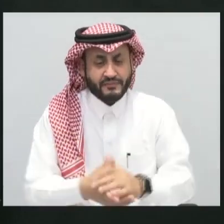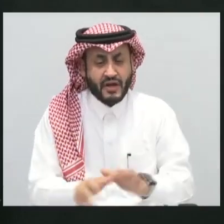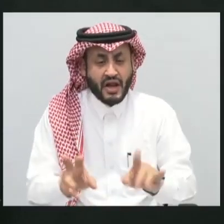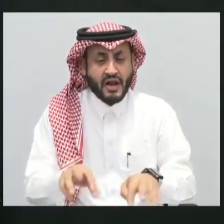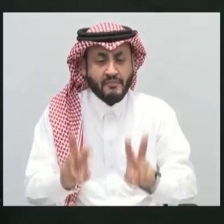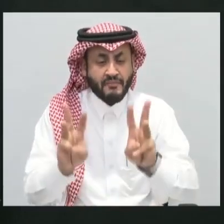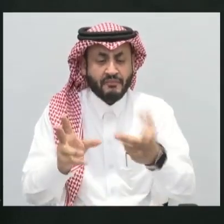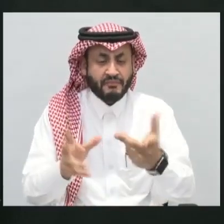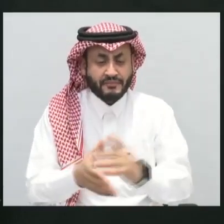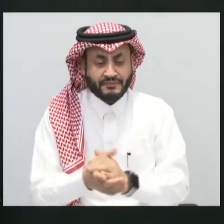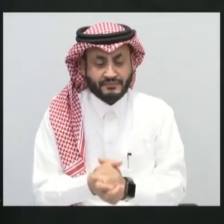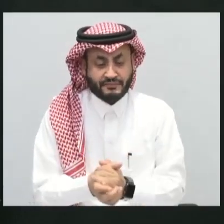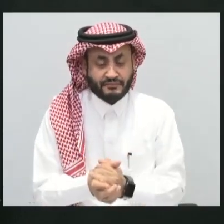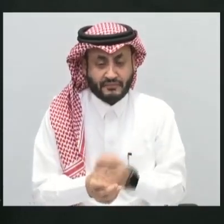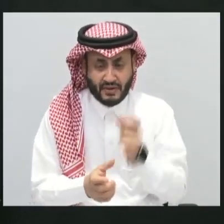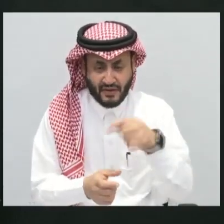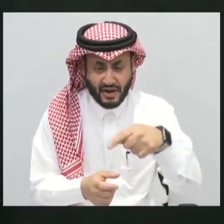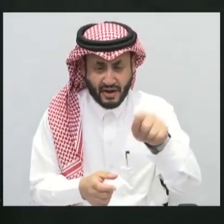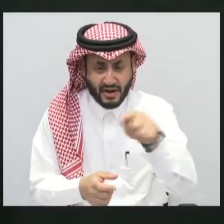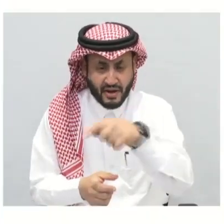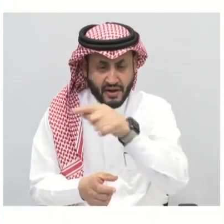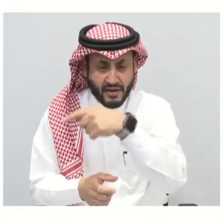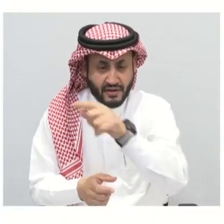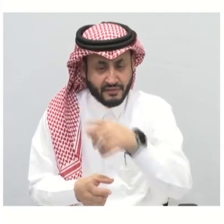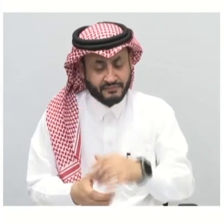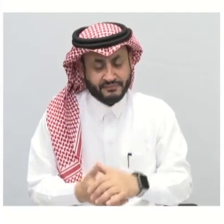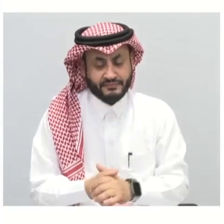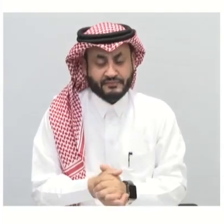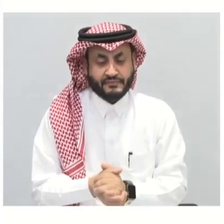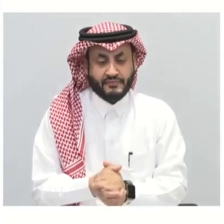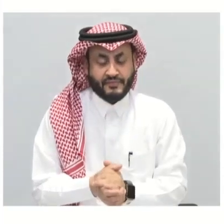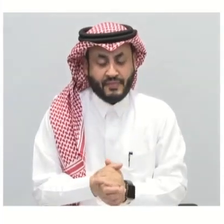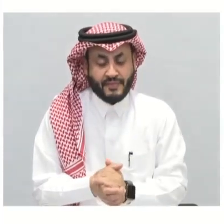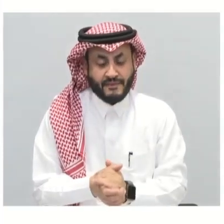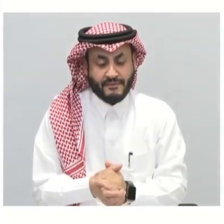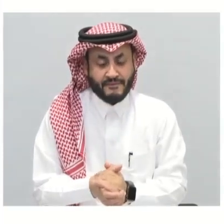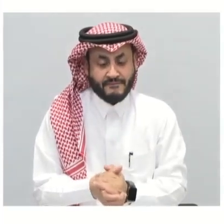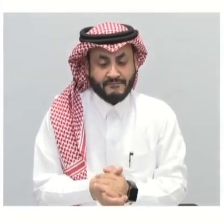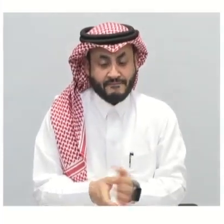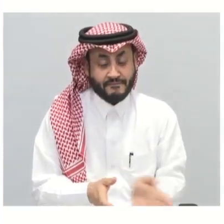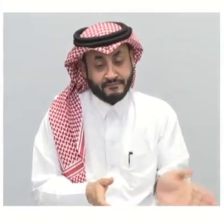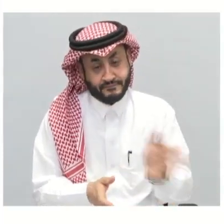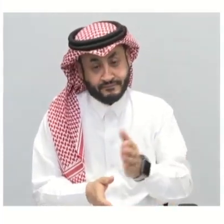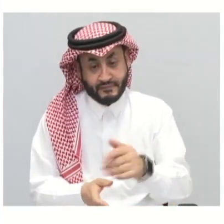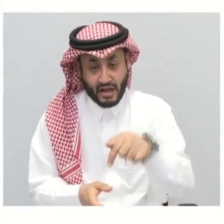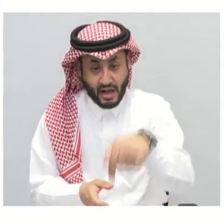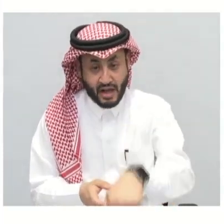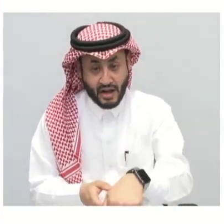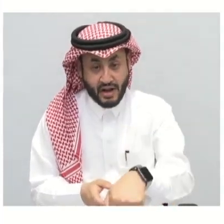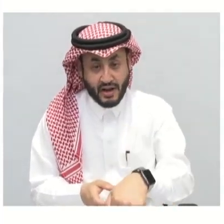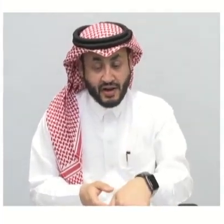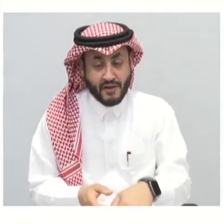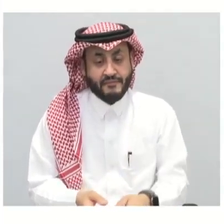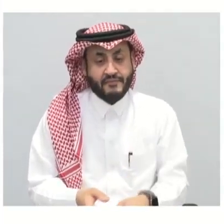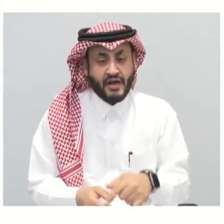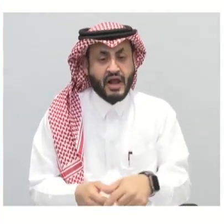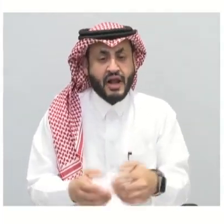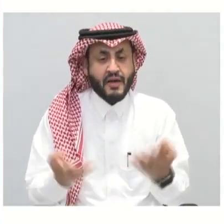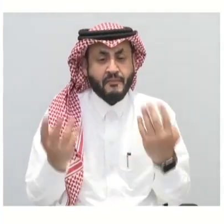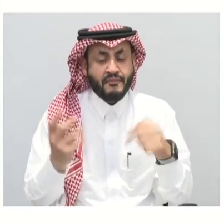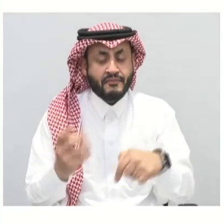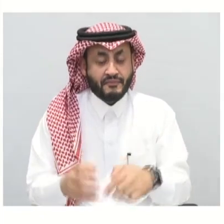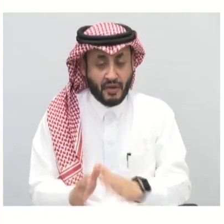answer is, you put a tick mark in front of the answer. Now, as for our lesson today, I would like you